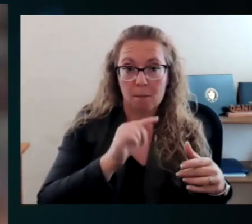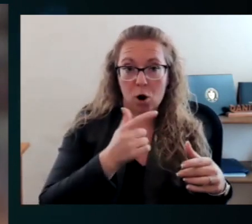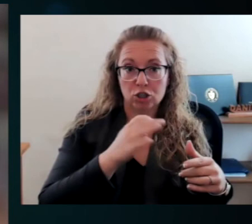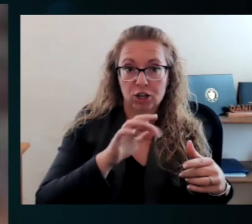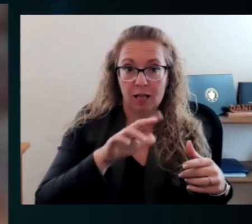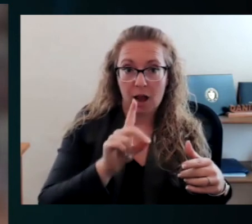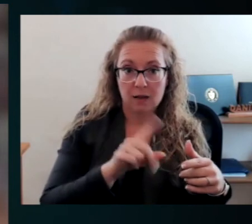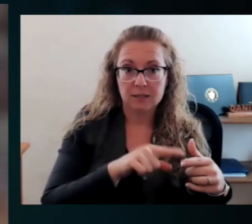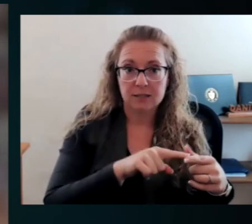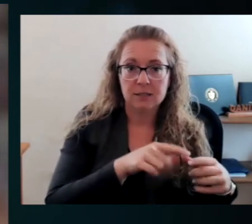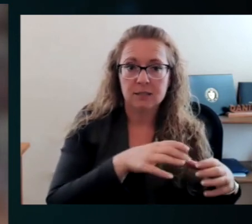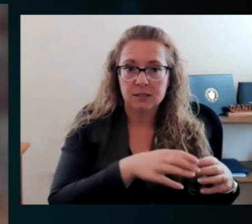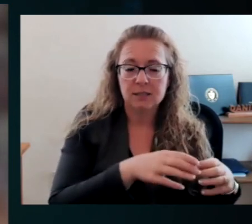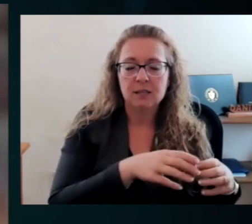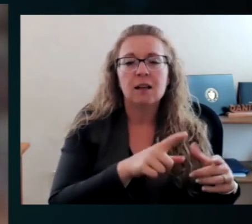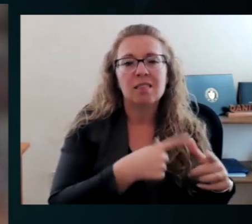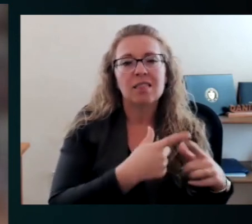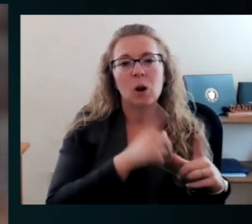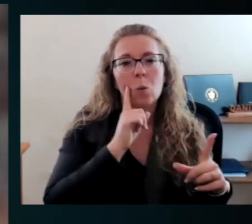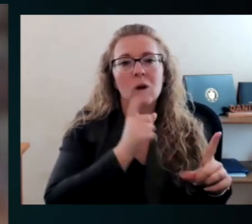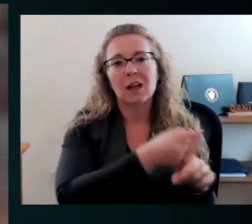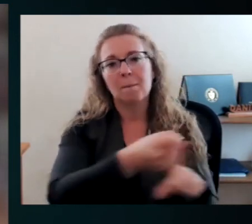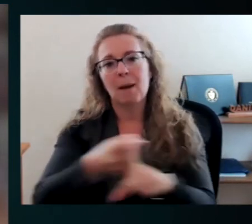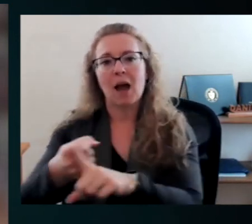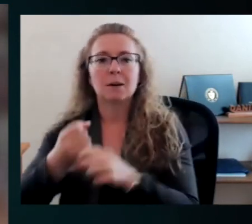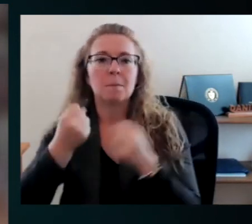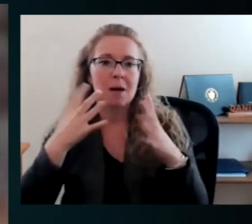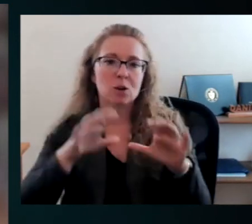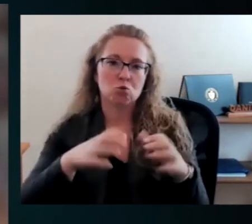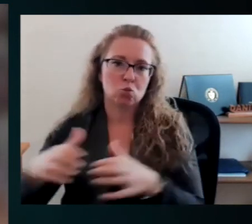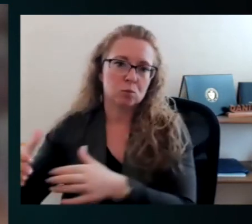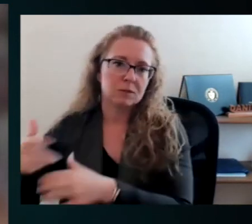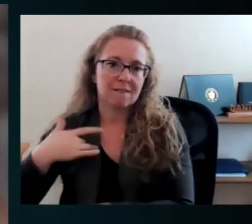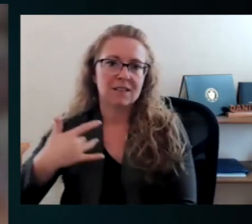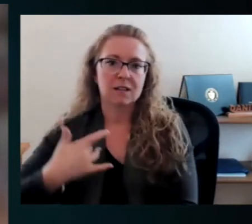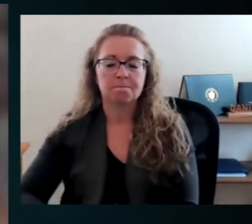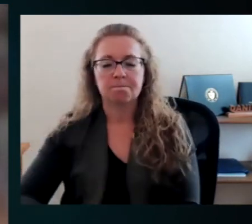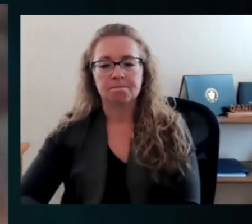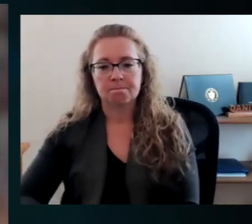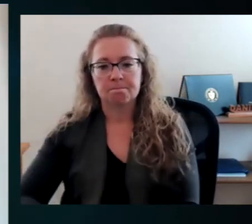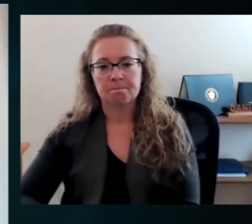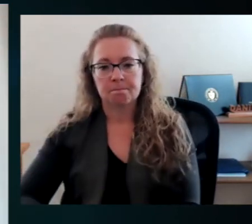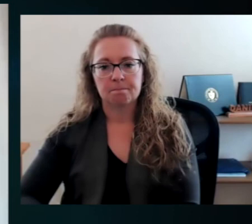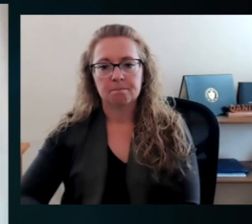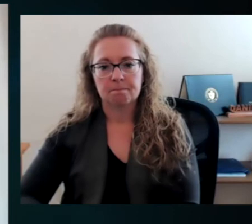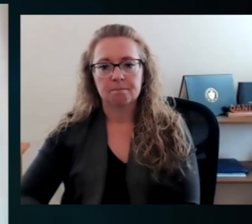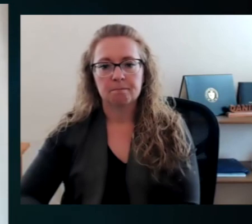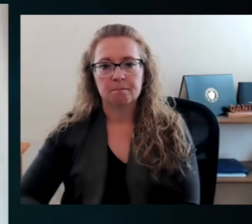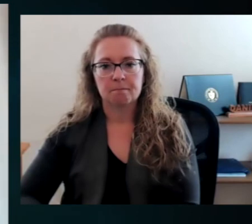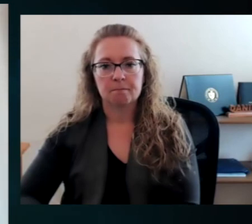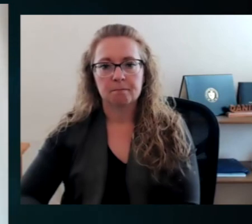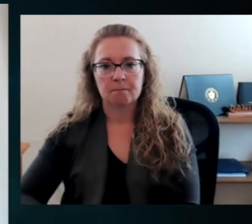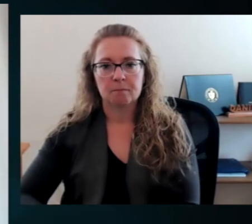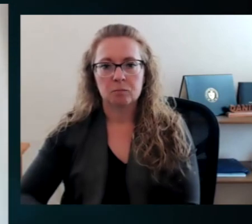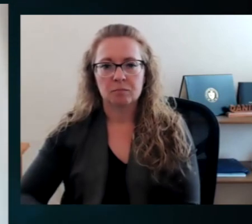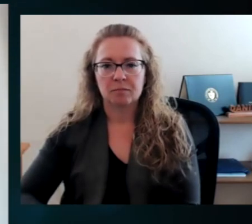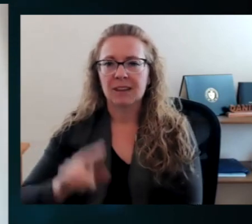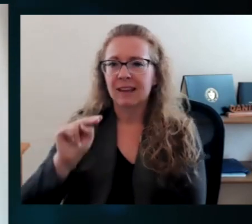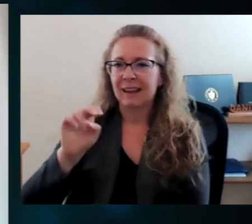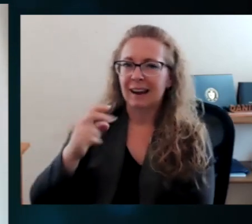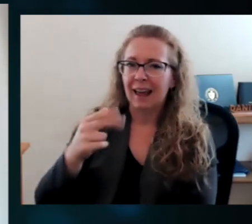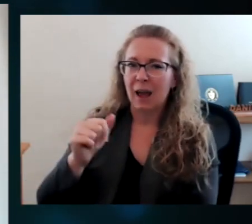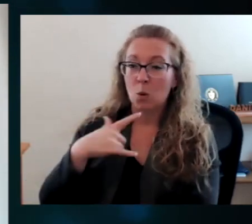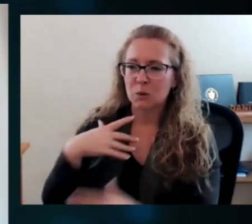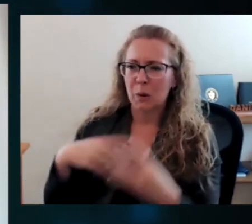make a difference in a lot of different marginal groups and all of us in the future. So. Can I just add one quick thing? I know